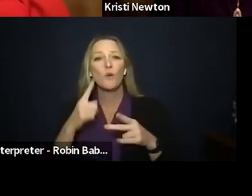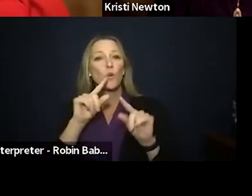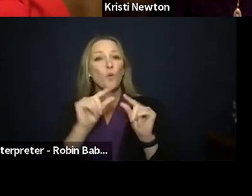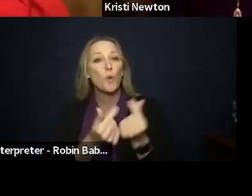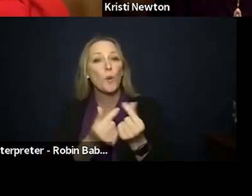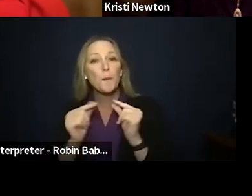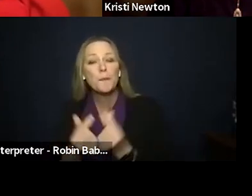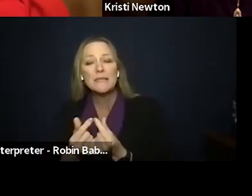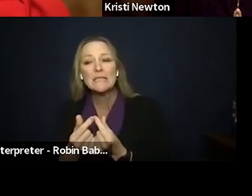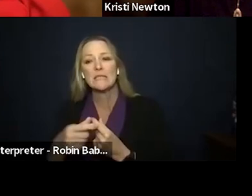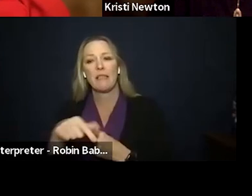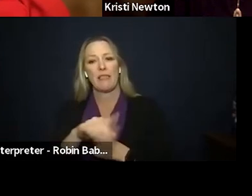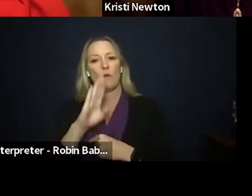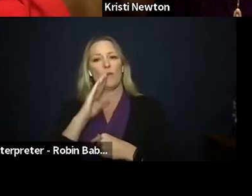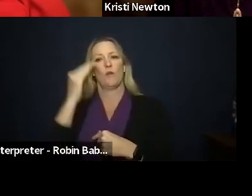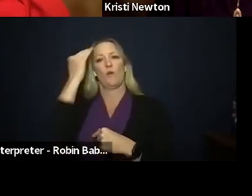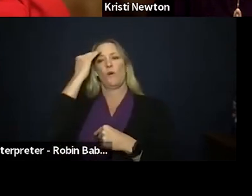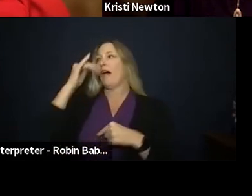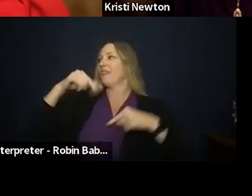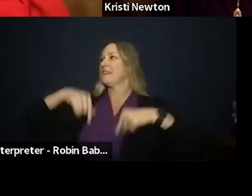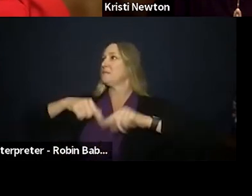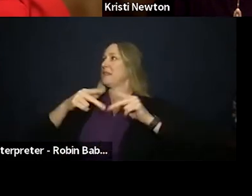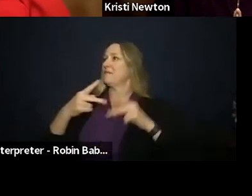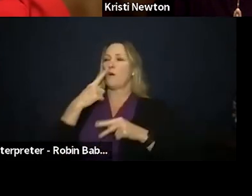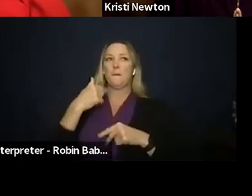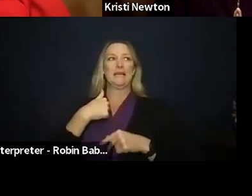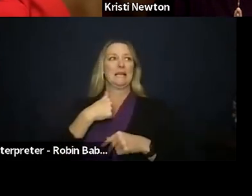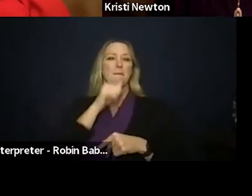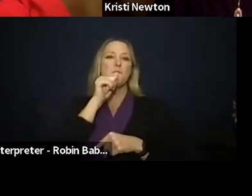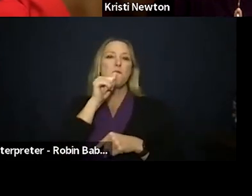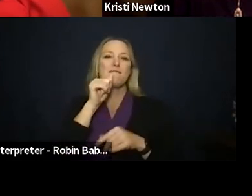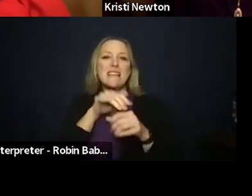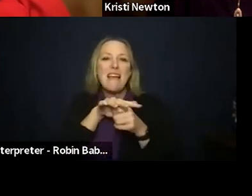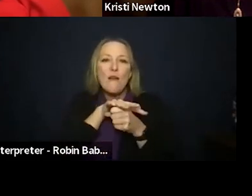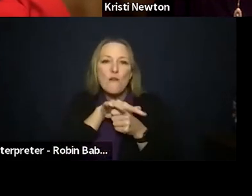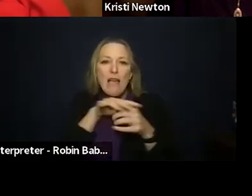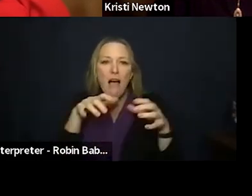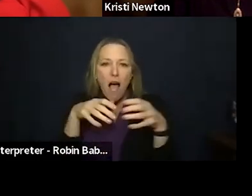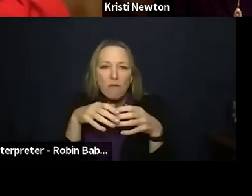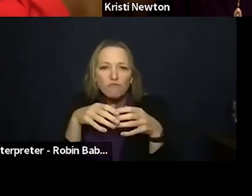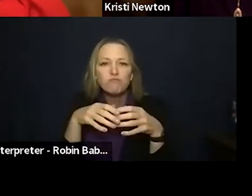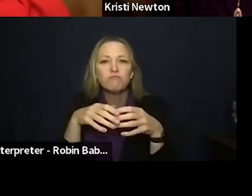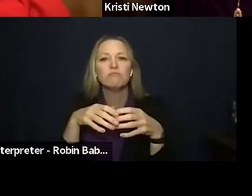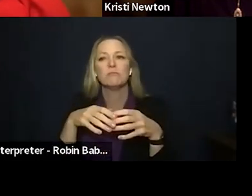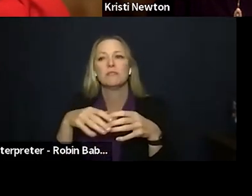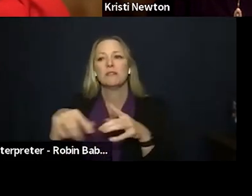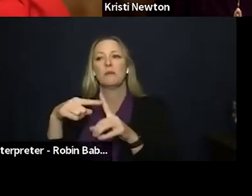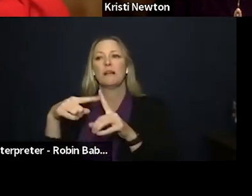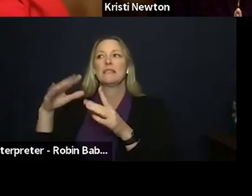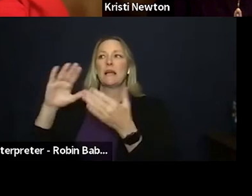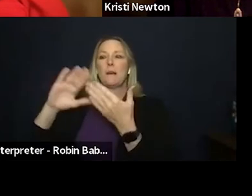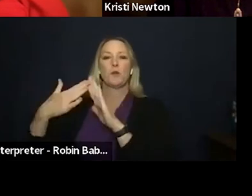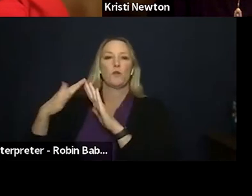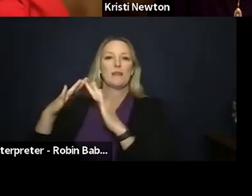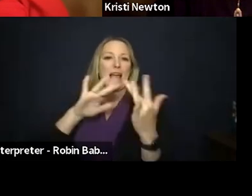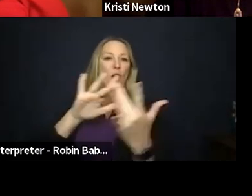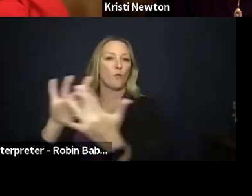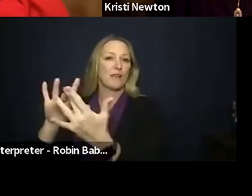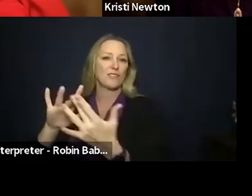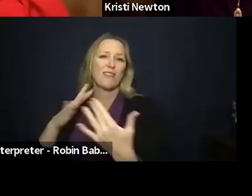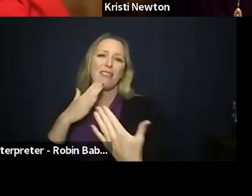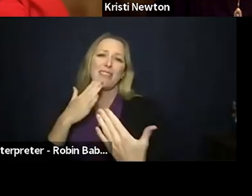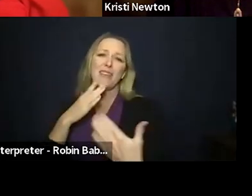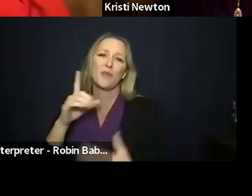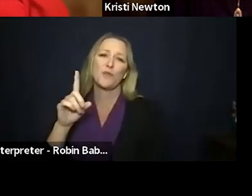have it just for them and they have that privacy and also the community outreach thank you so much dr